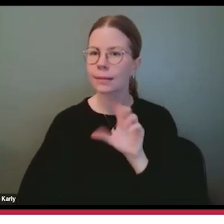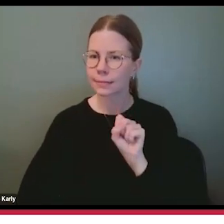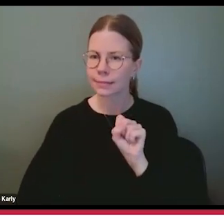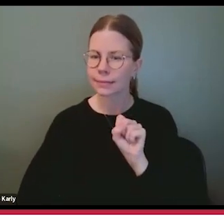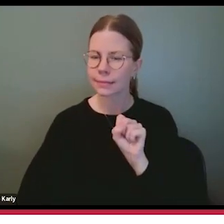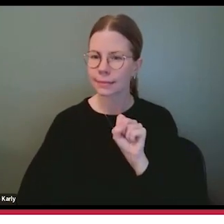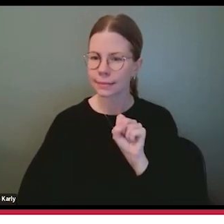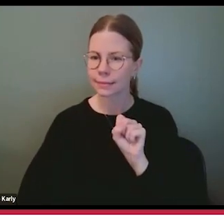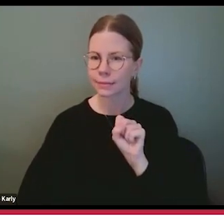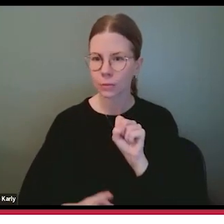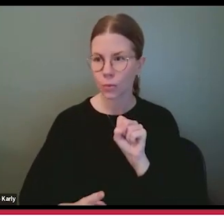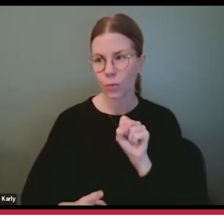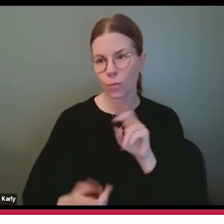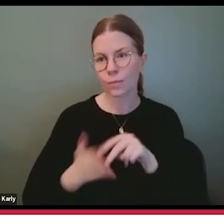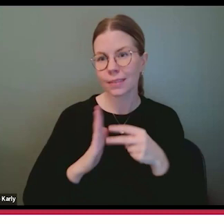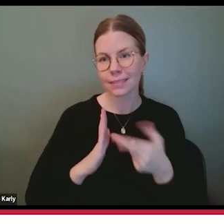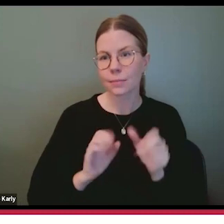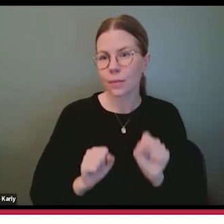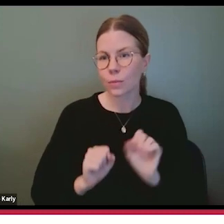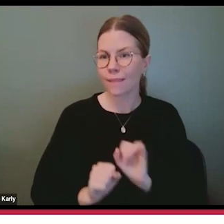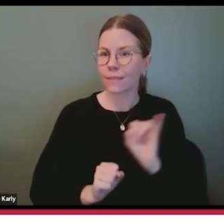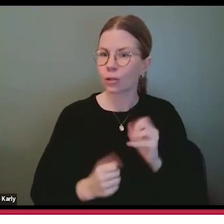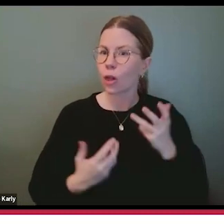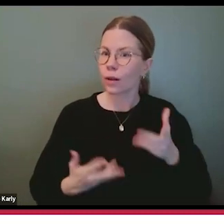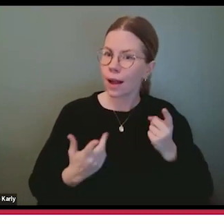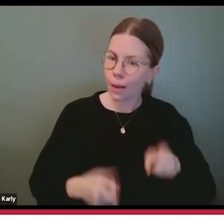probably been infected and not known.